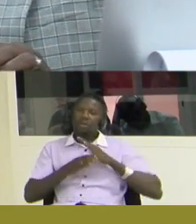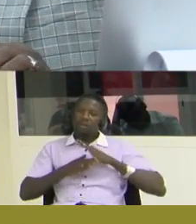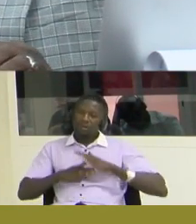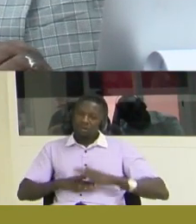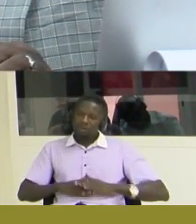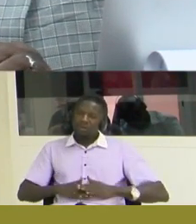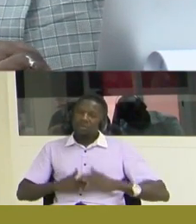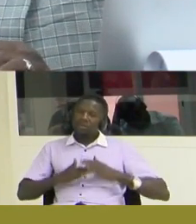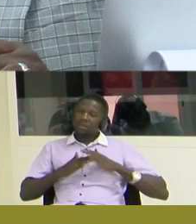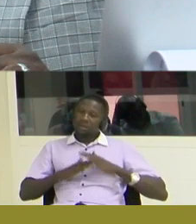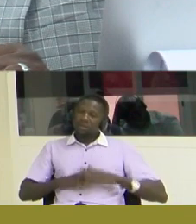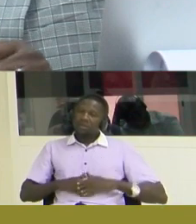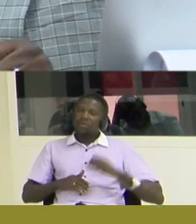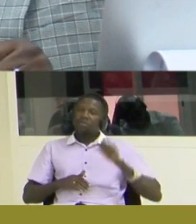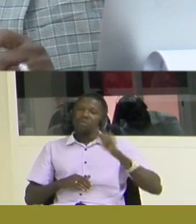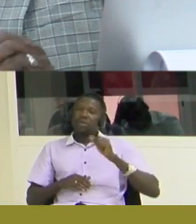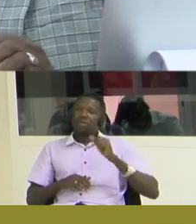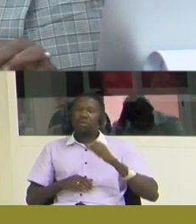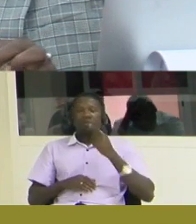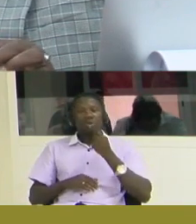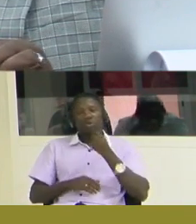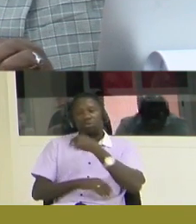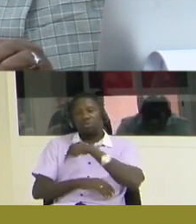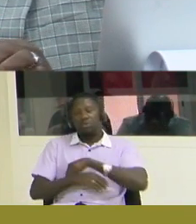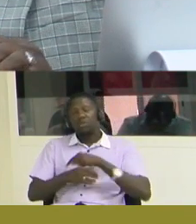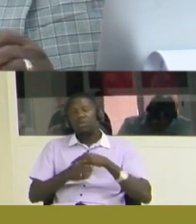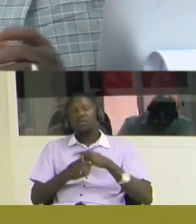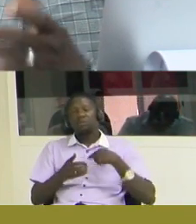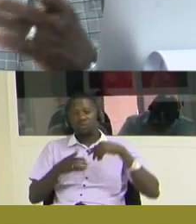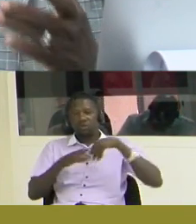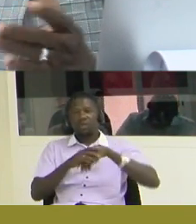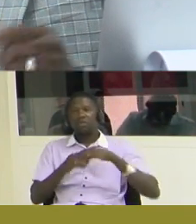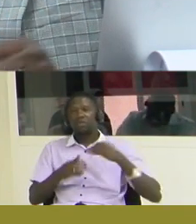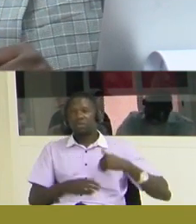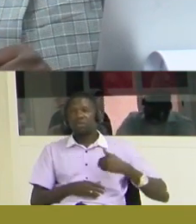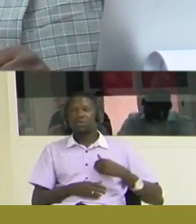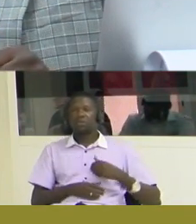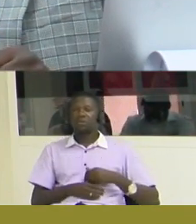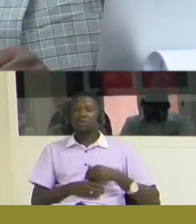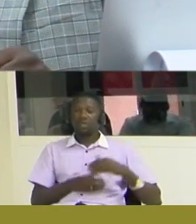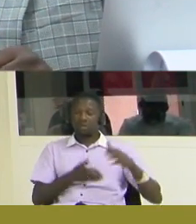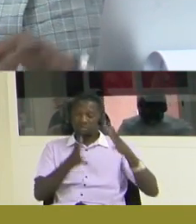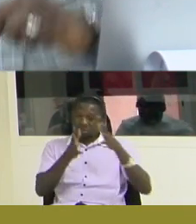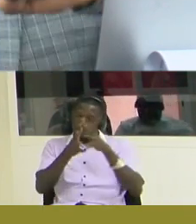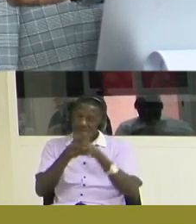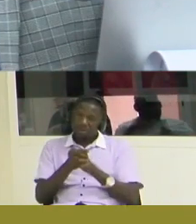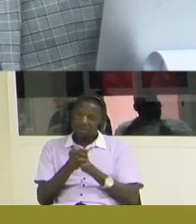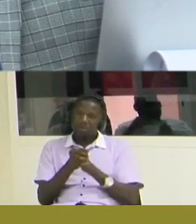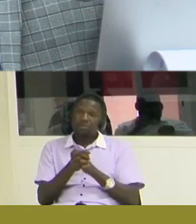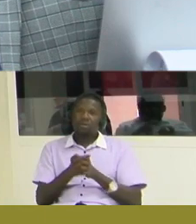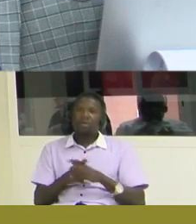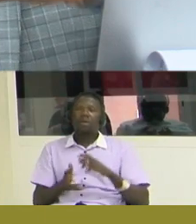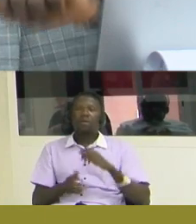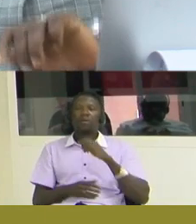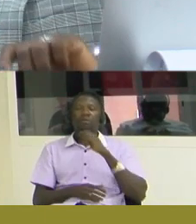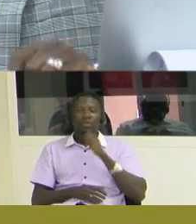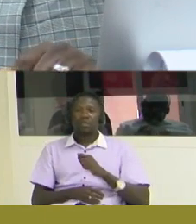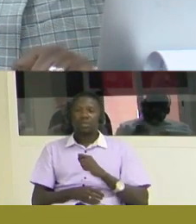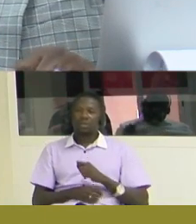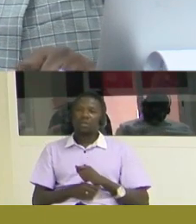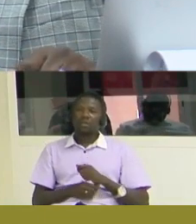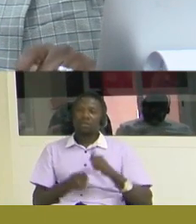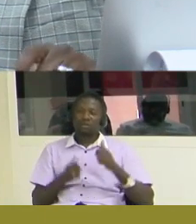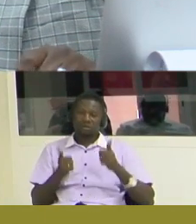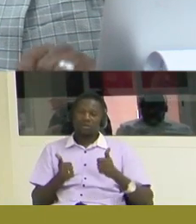bad blood amongst us other people and bring about reconciliation mr. Chia I think this is a